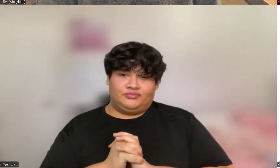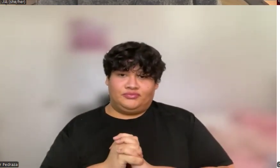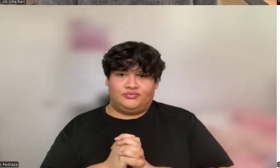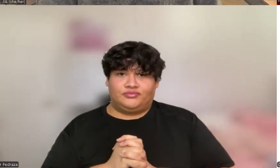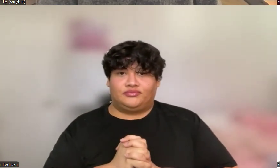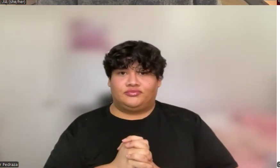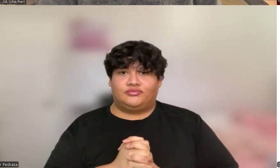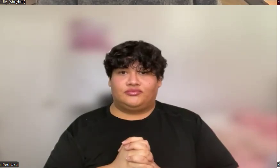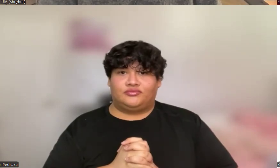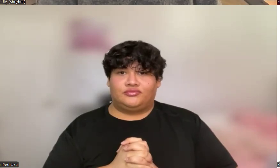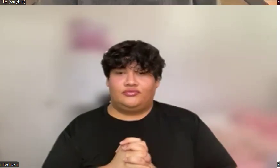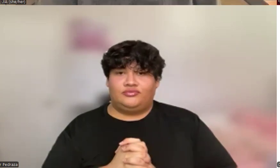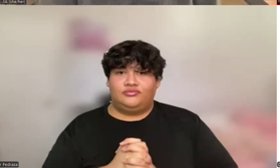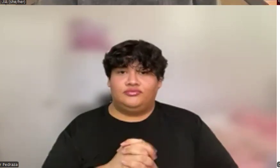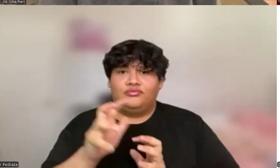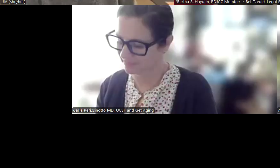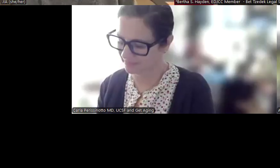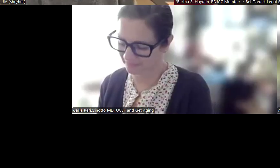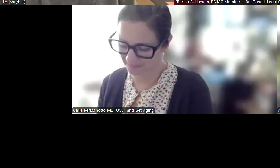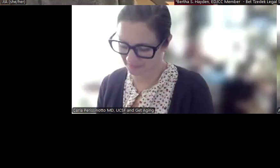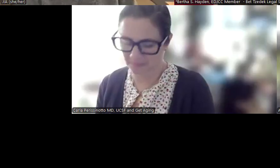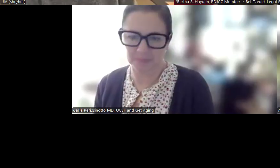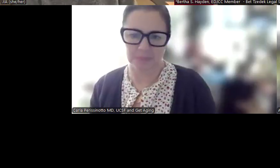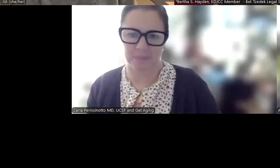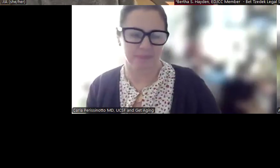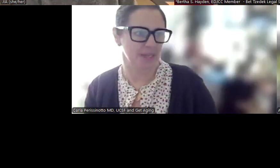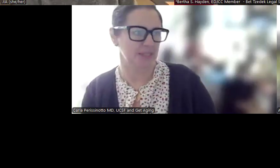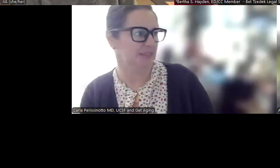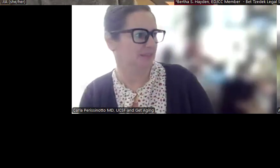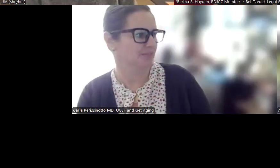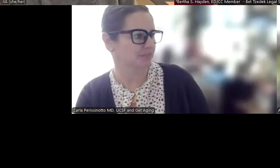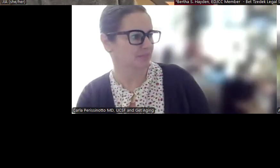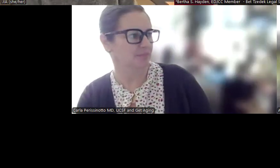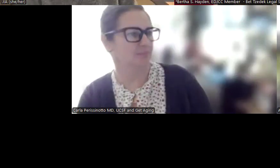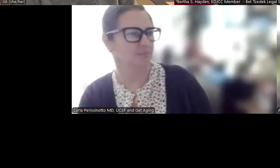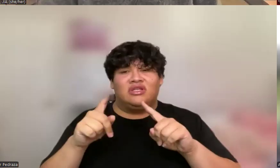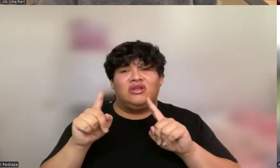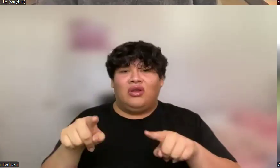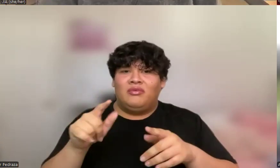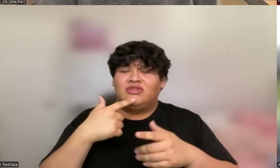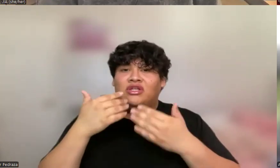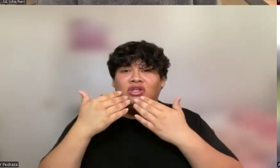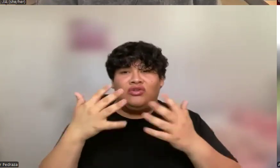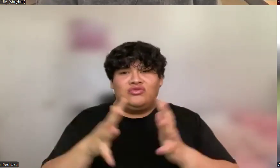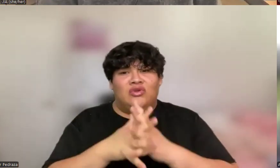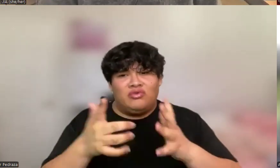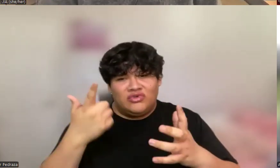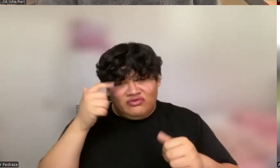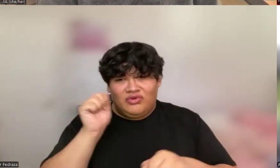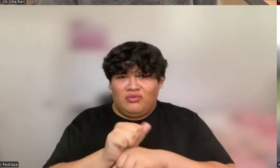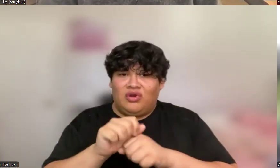Hi everyone, this is Ali and I'm new. I just wanted to make comments also. Thank you so much for all the work that you all have been